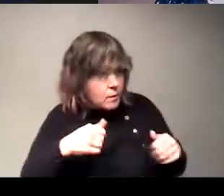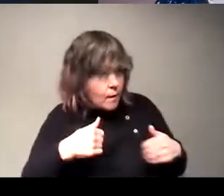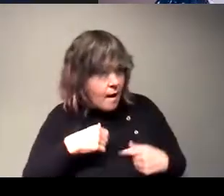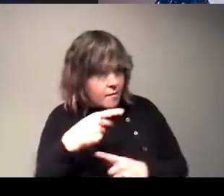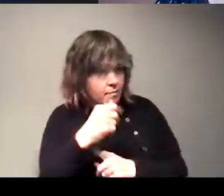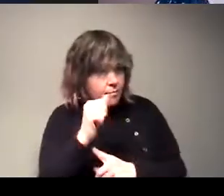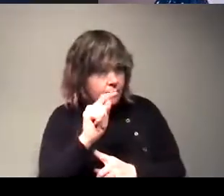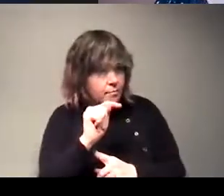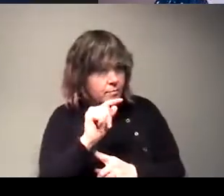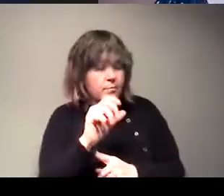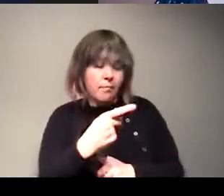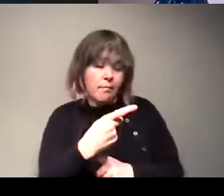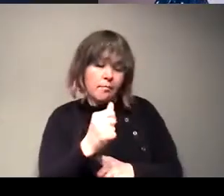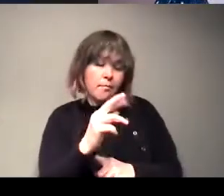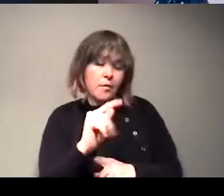So,